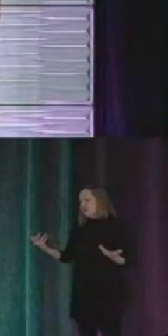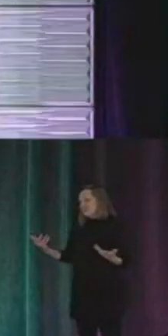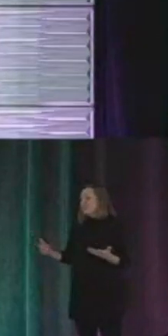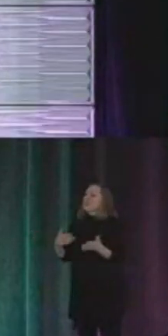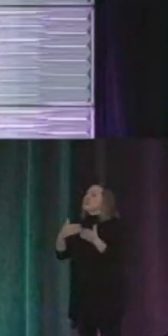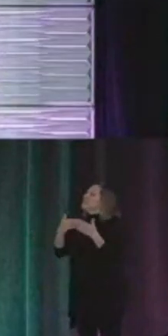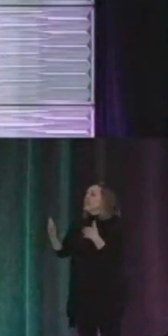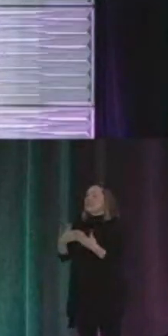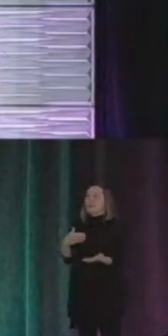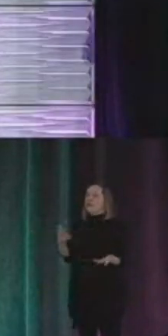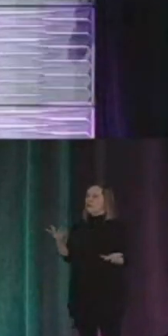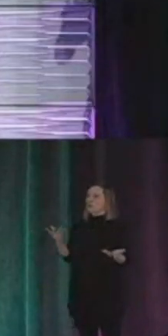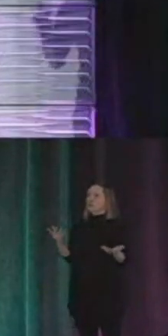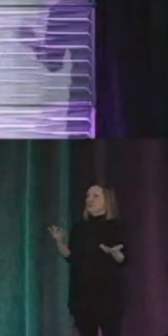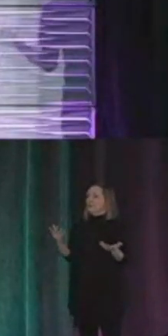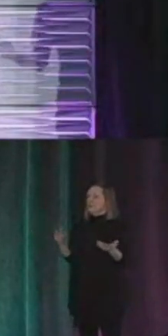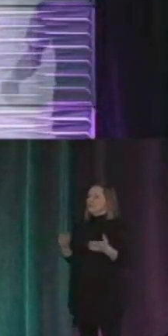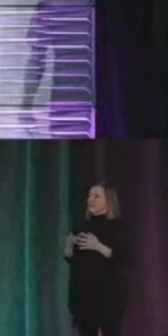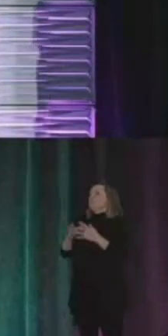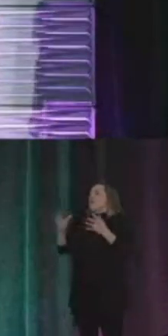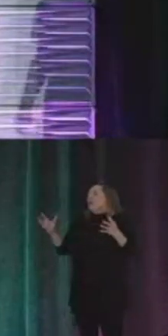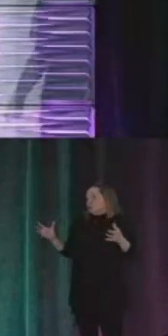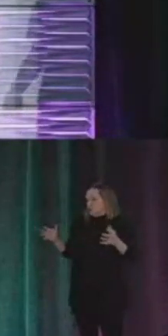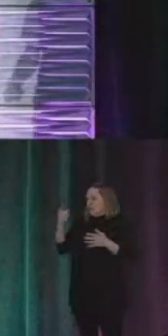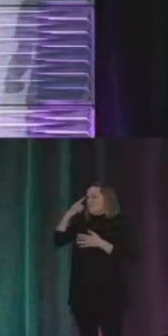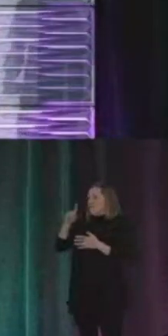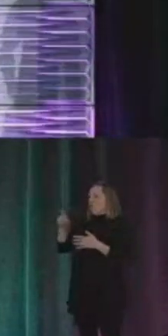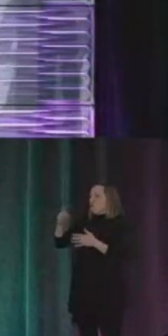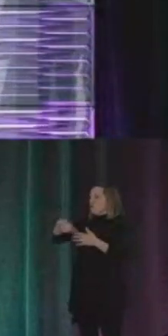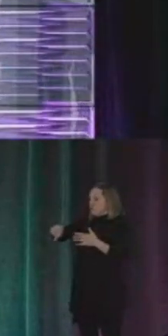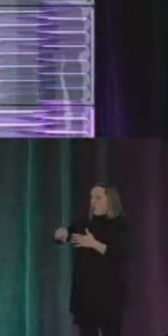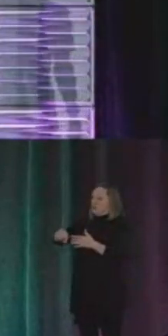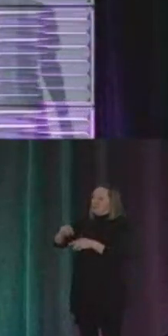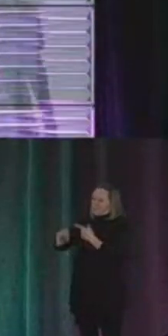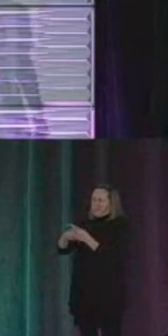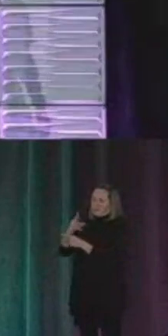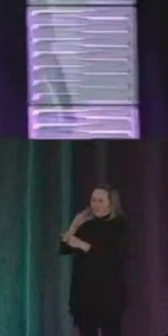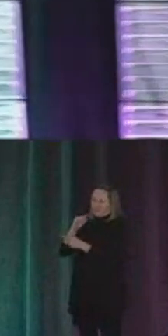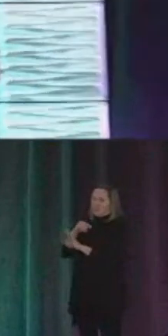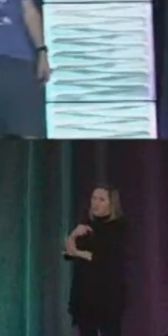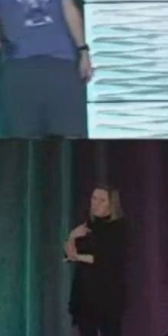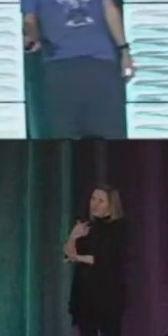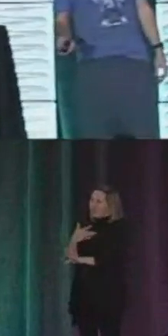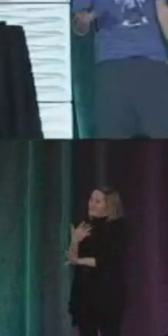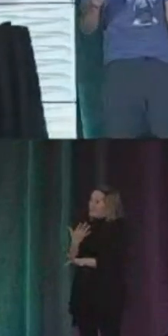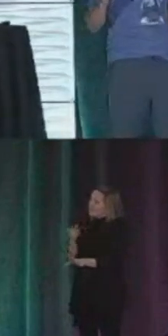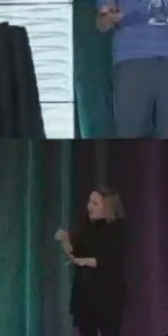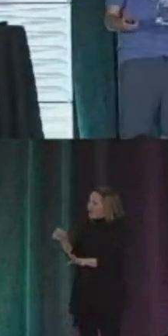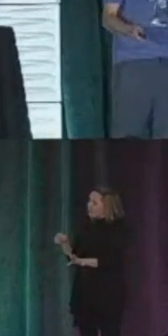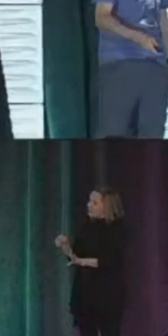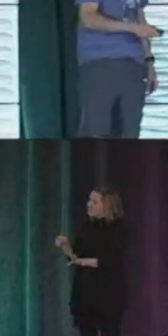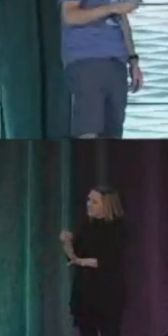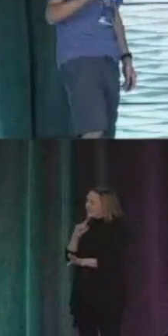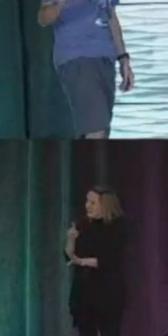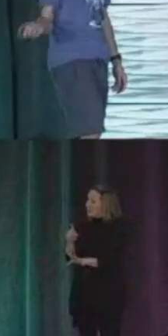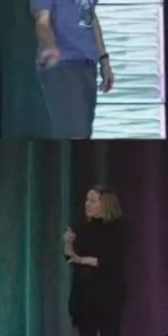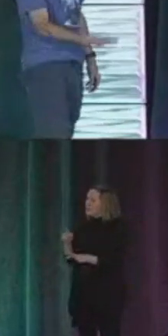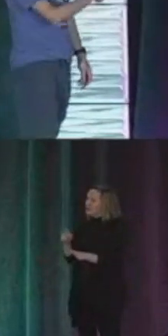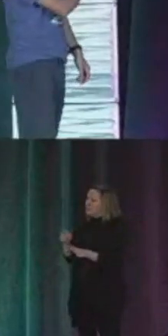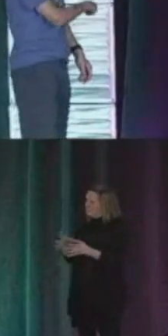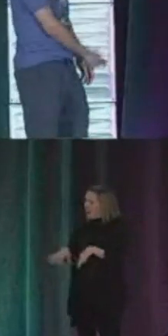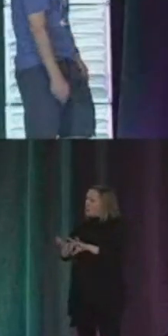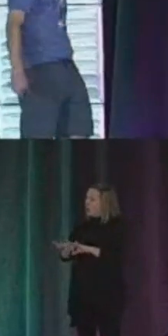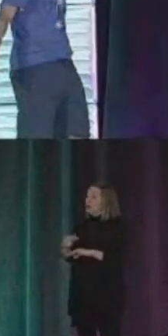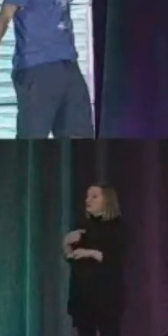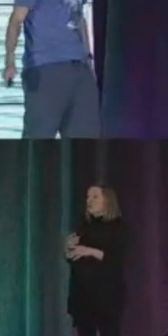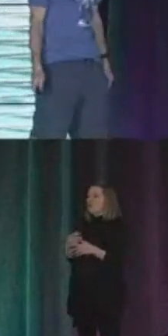doesn't matter, as much for those types of experiences, but I argue that it really does. It really does. So eventually